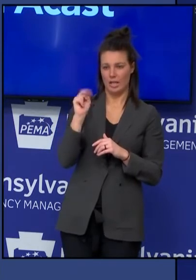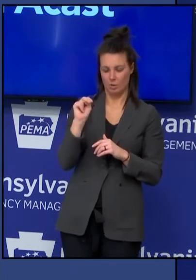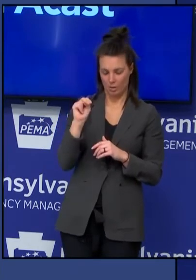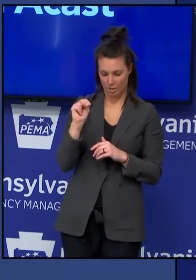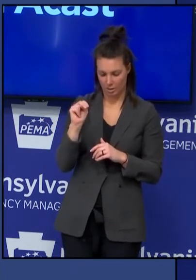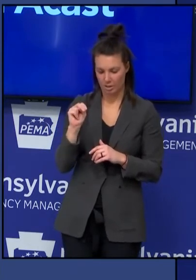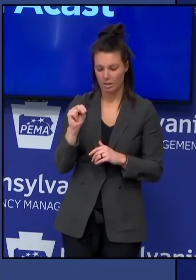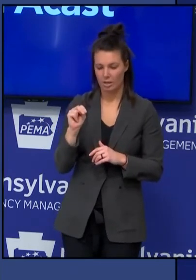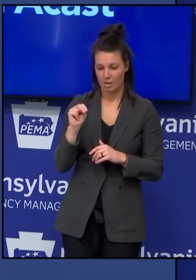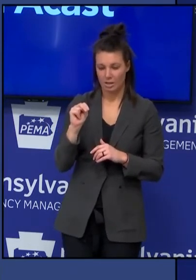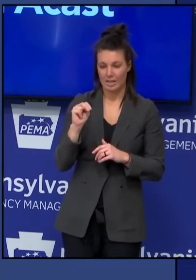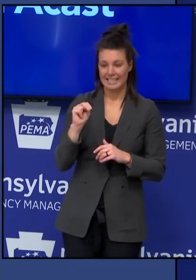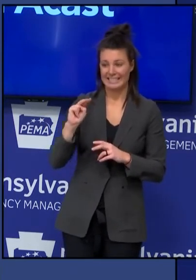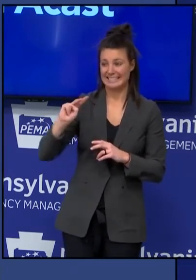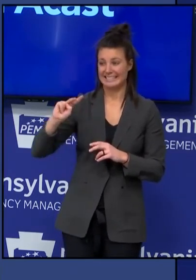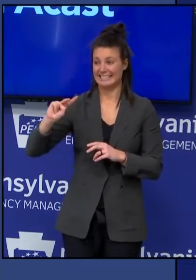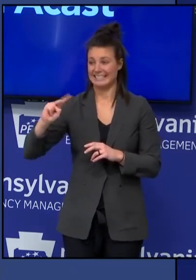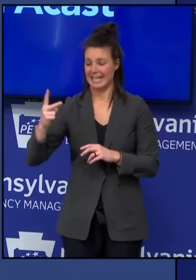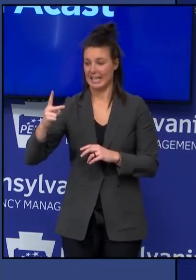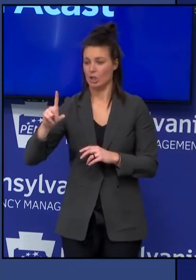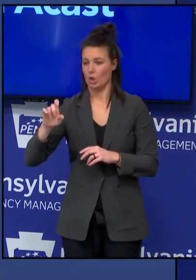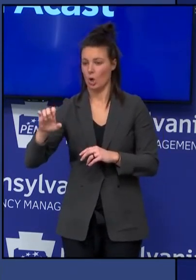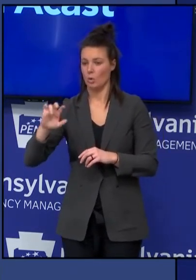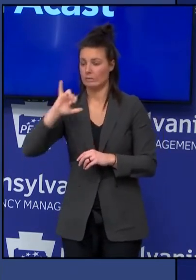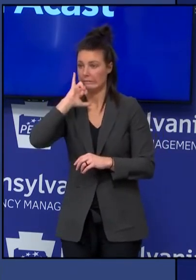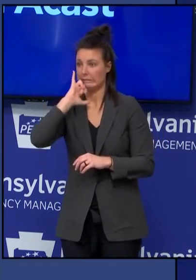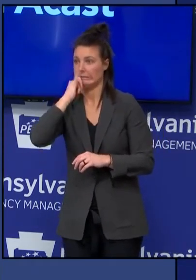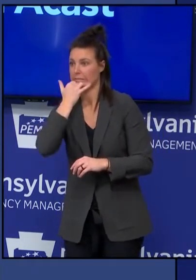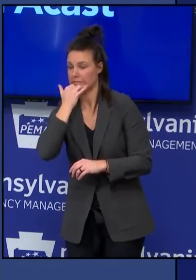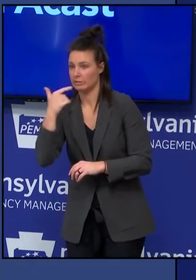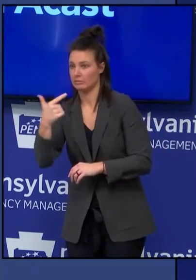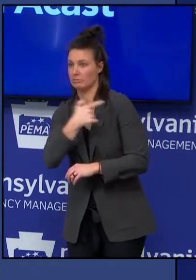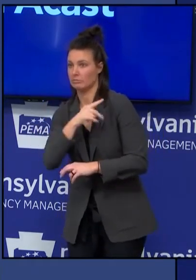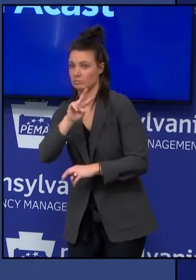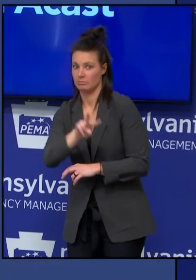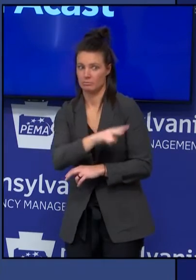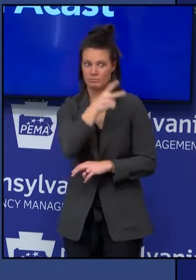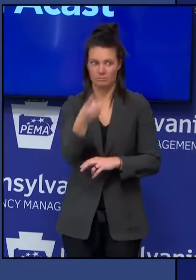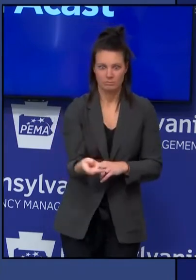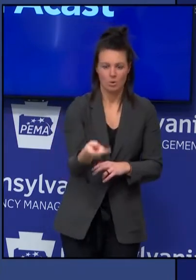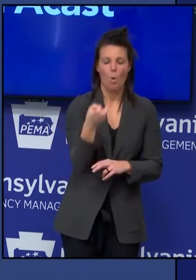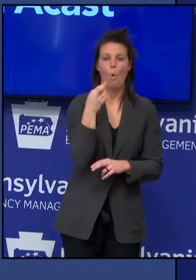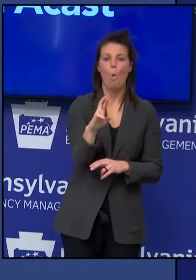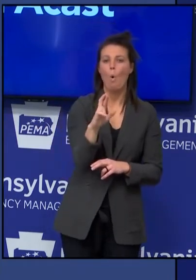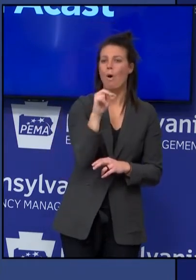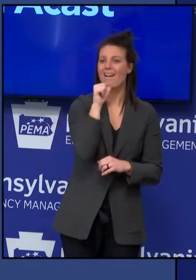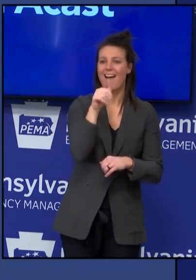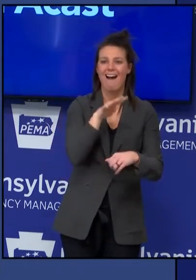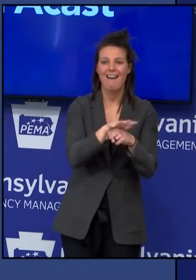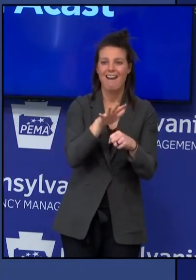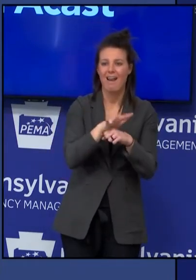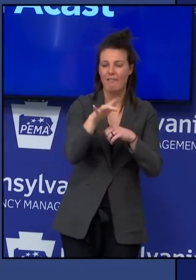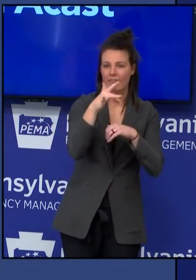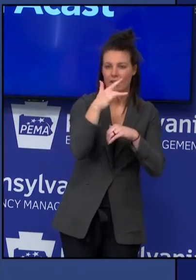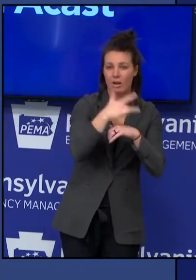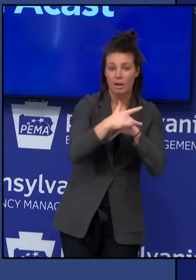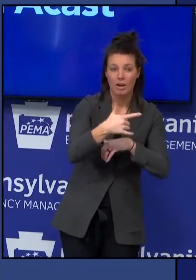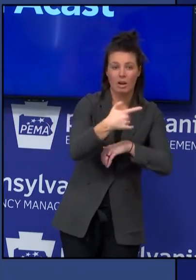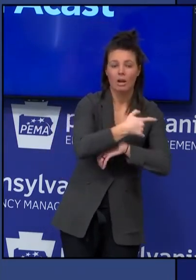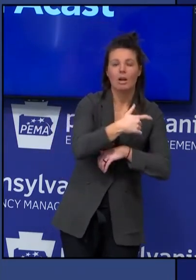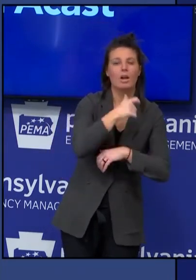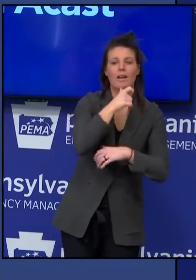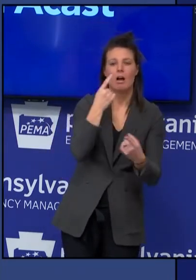either second doses were inadvertently used as first doses, or inventory was pushed out that wasn't